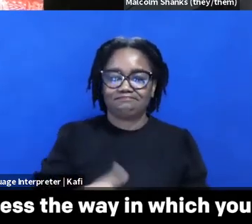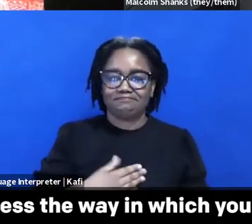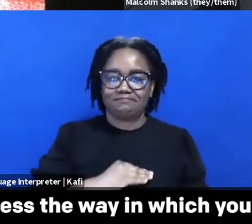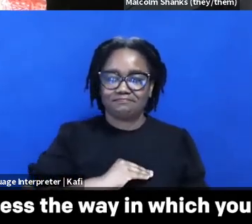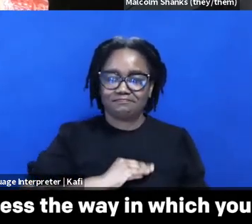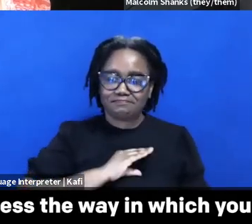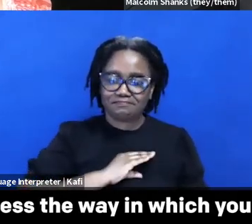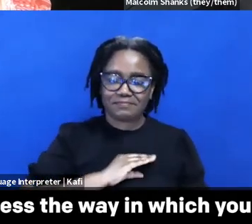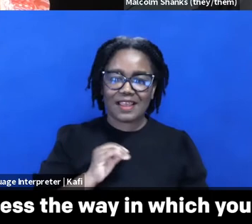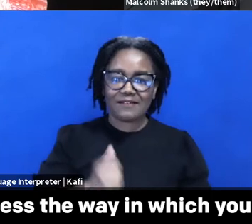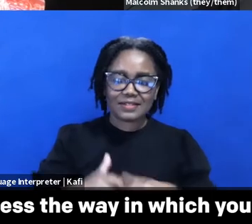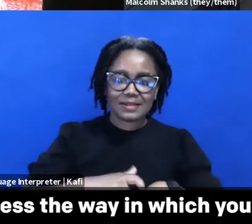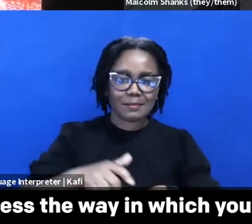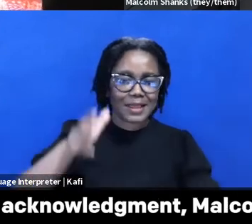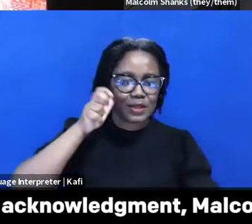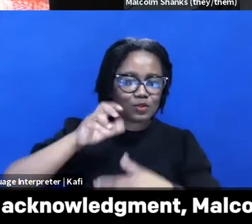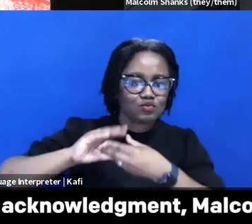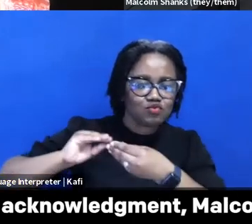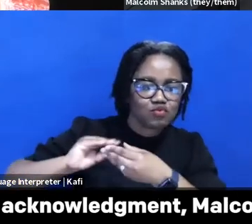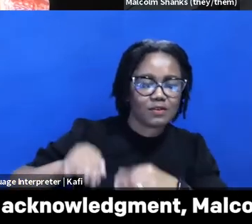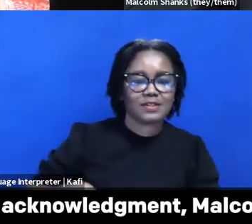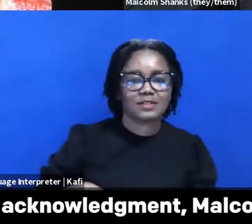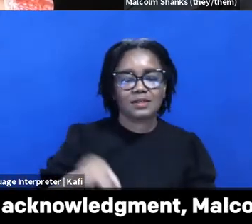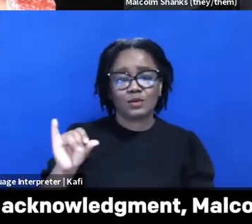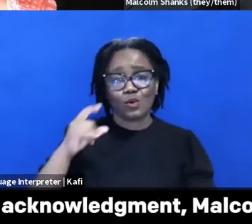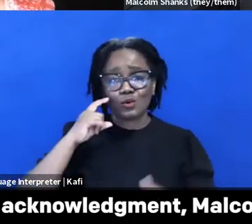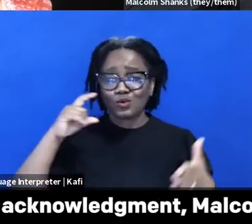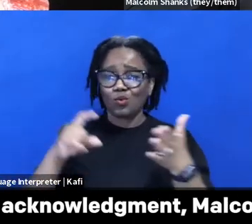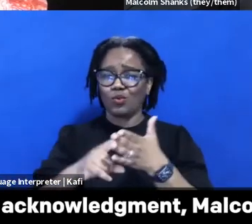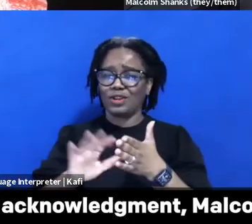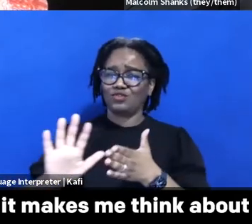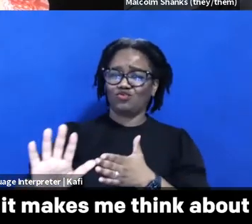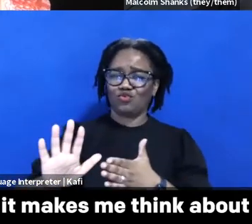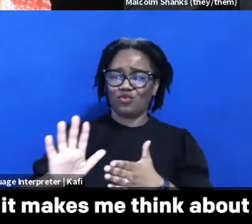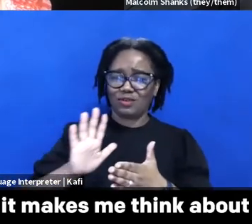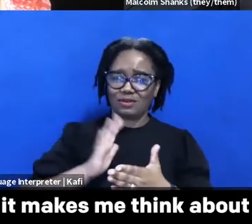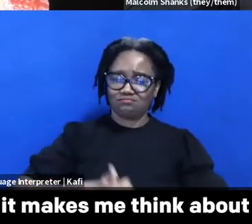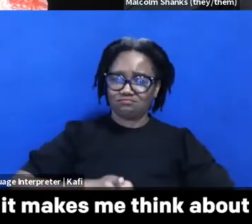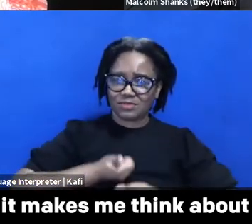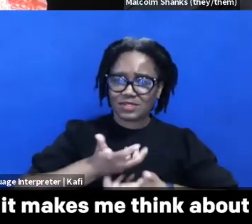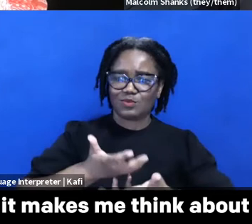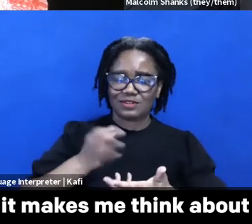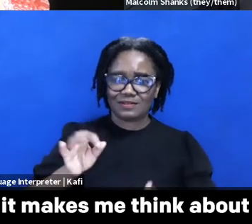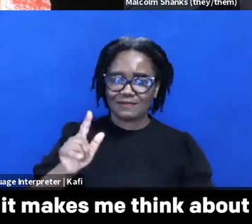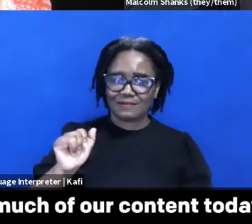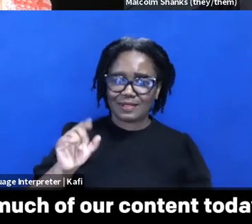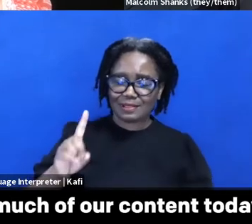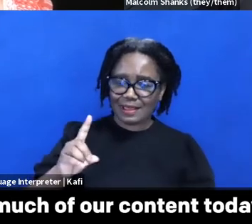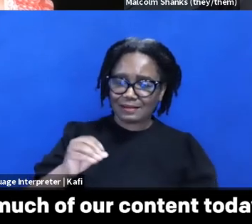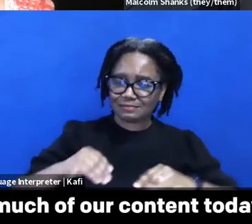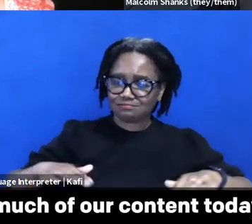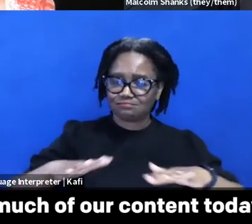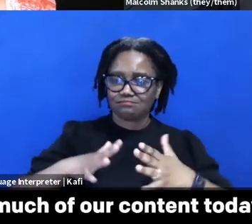this quote and also witness the way in which you do land acknowledgement, Malcolm. And it makes me